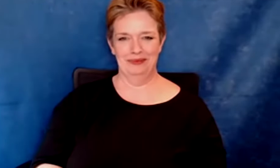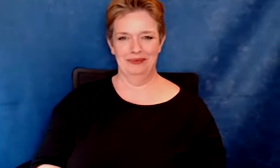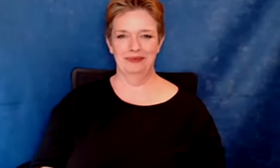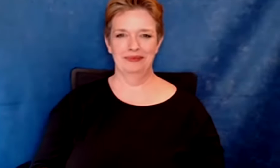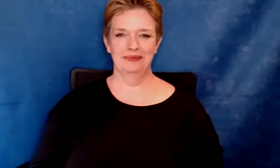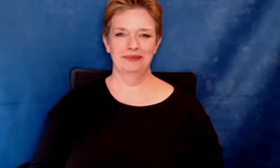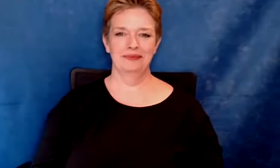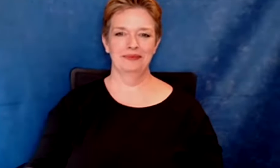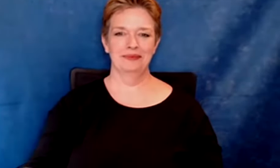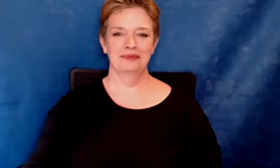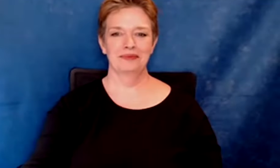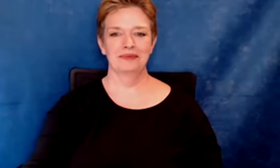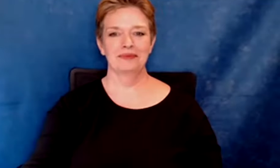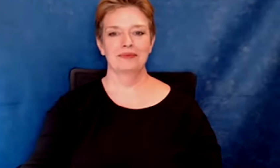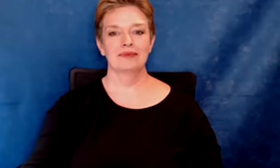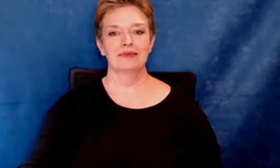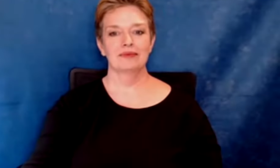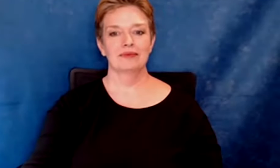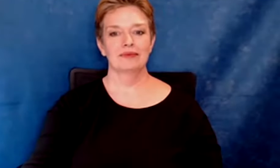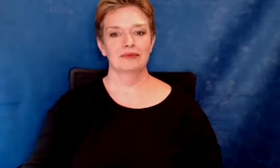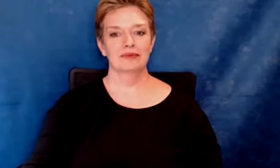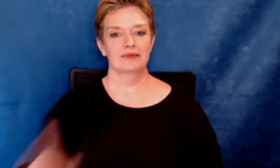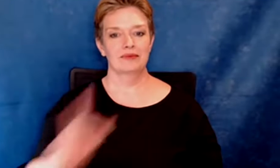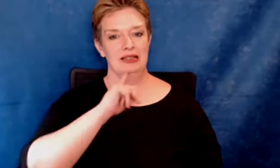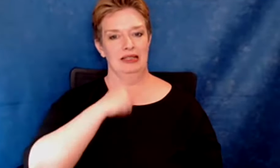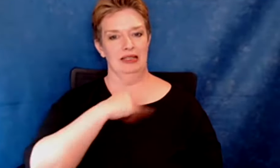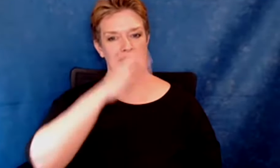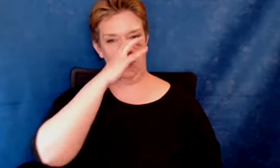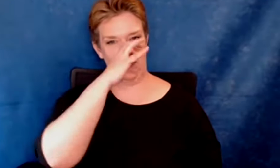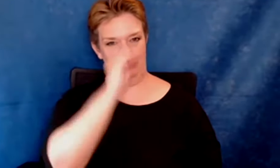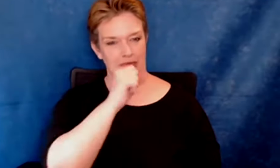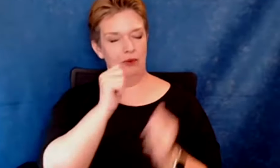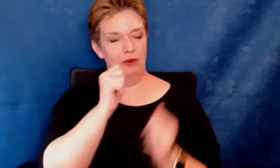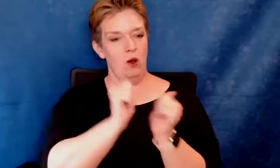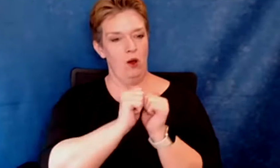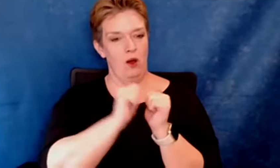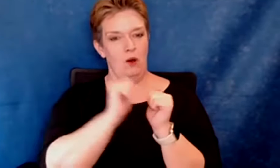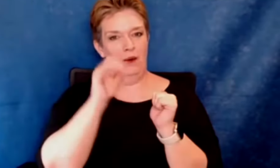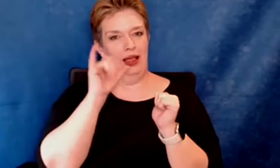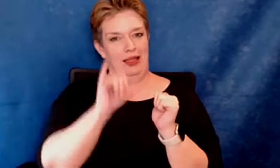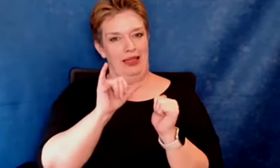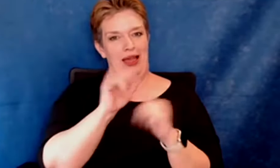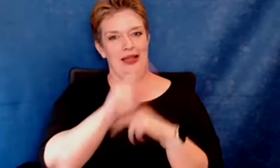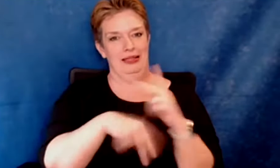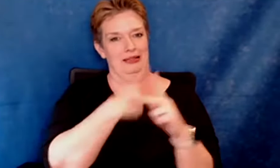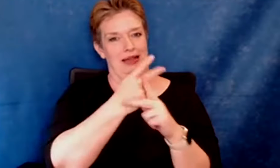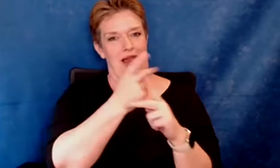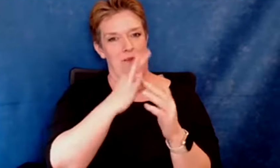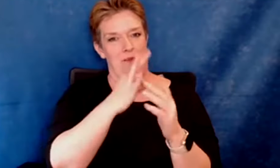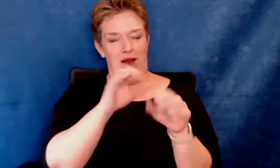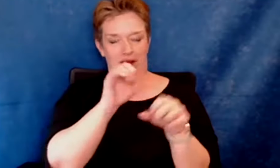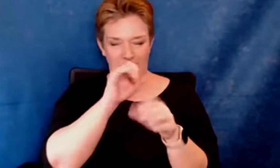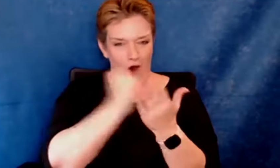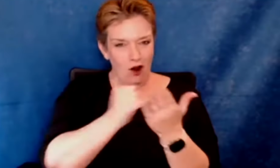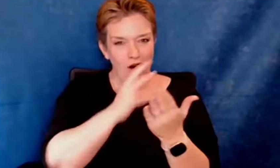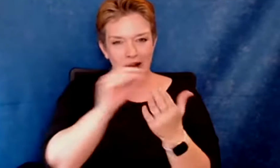Wow, I'm so impressed with the level of detail here. I can't believe you were able to render a castle artwork either. Bravo. Thank you.